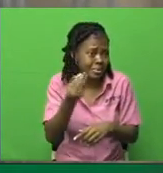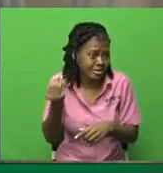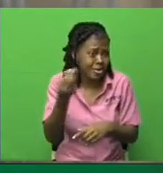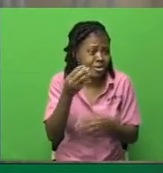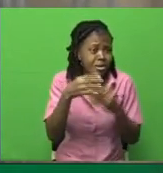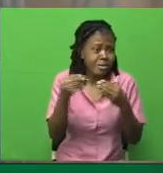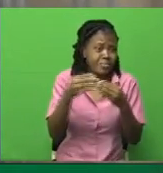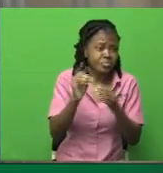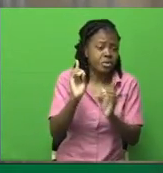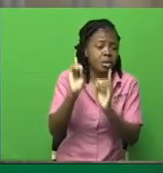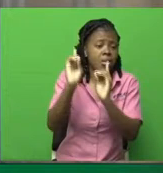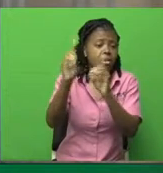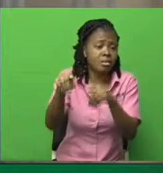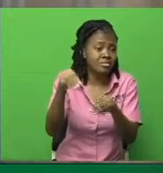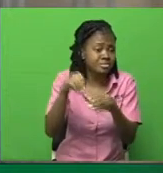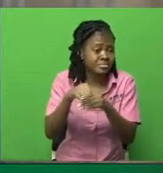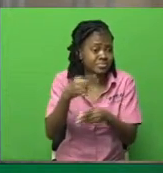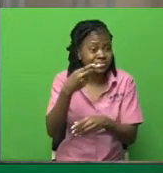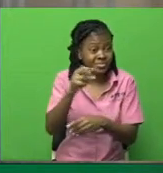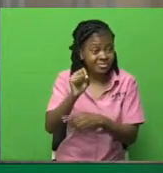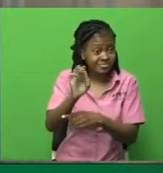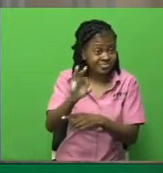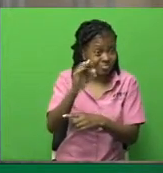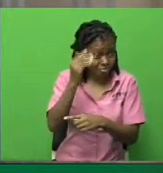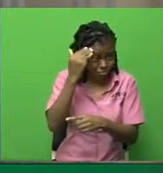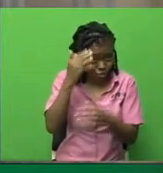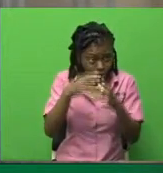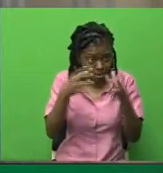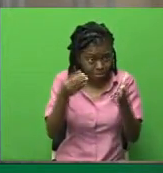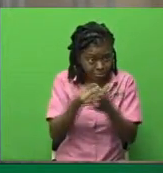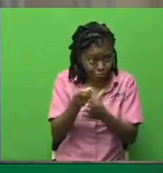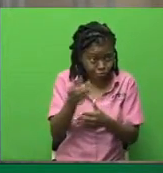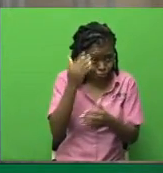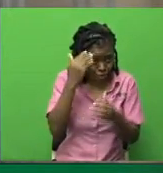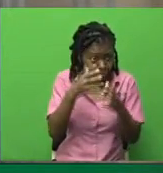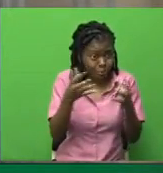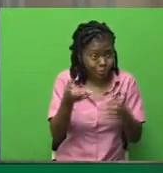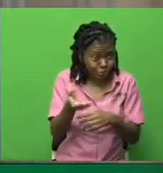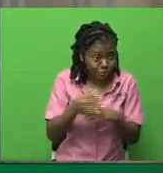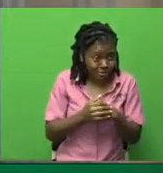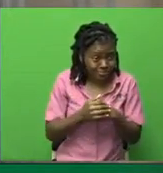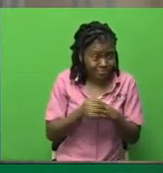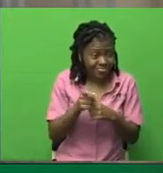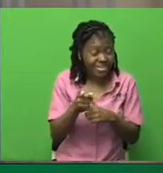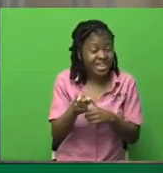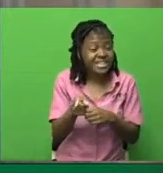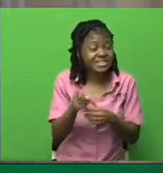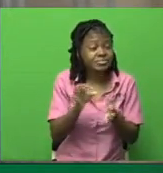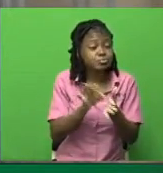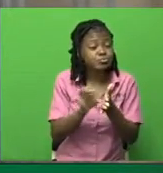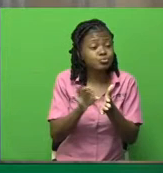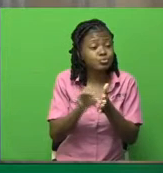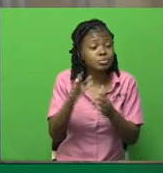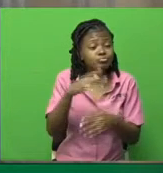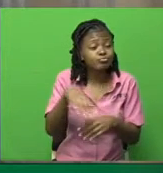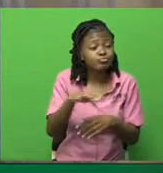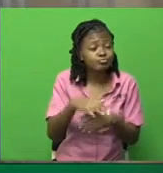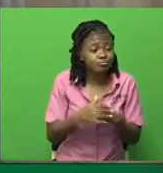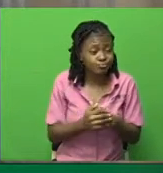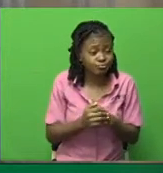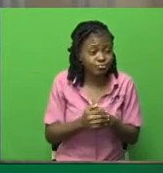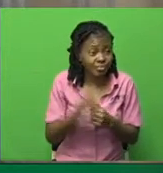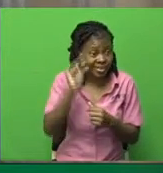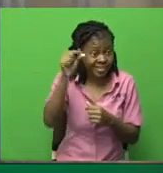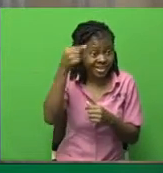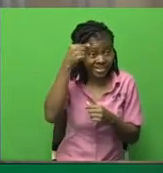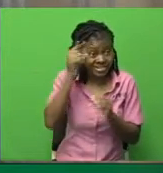hsf do you know what that works out to be Madam speaker that works out to the government having deposited